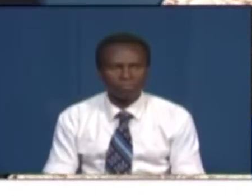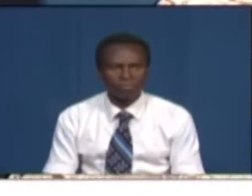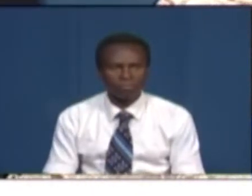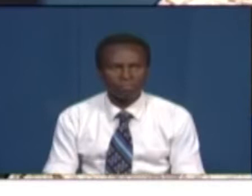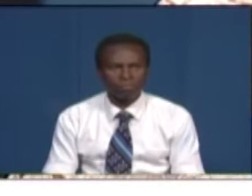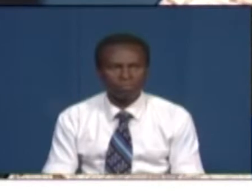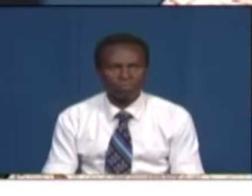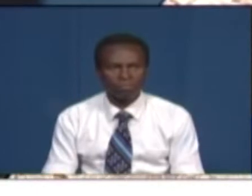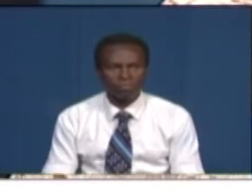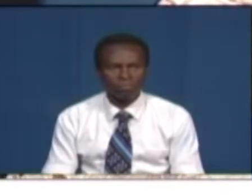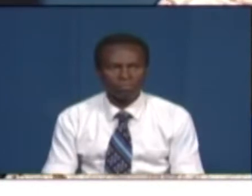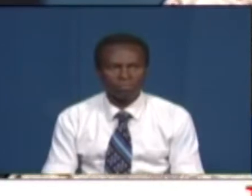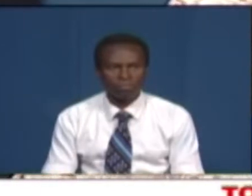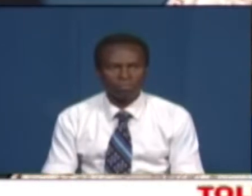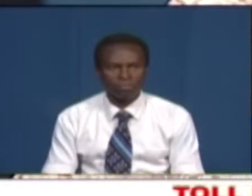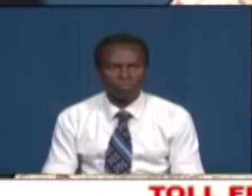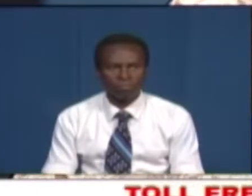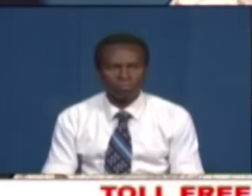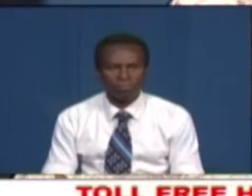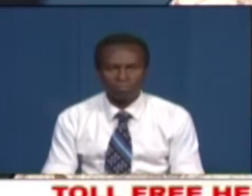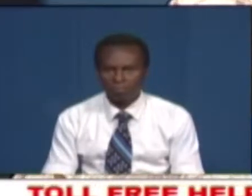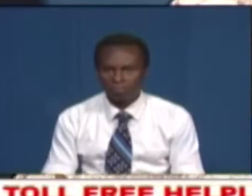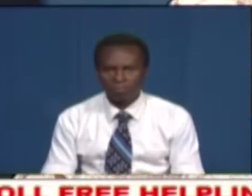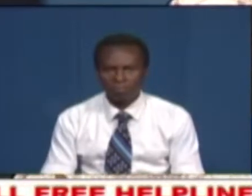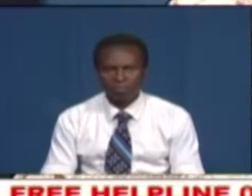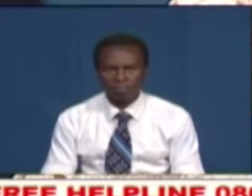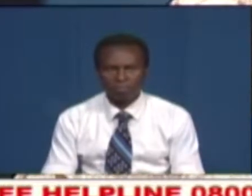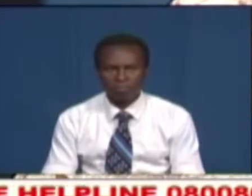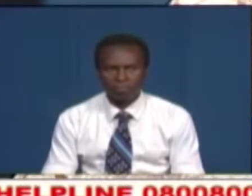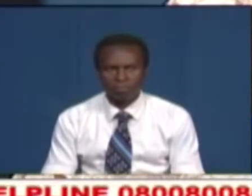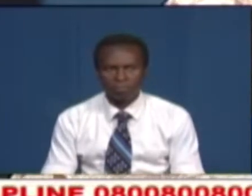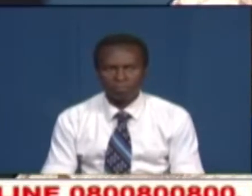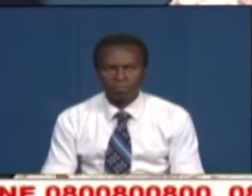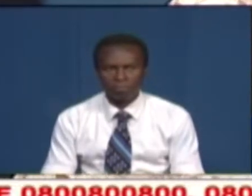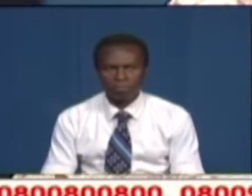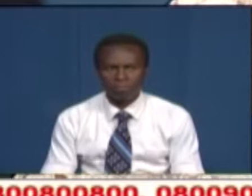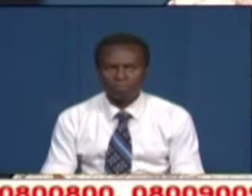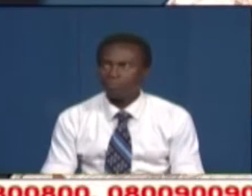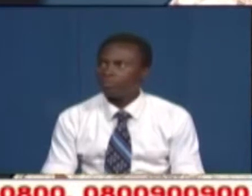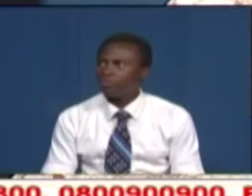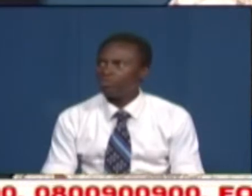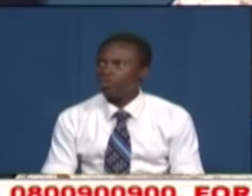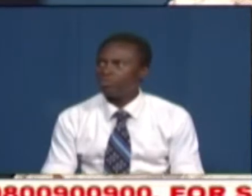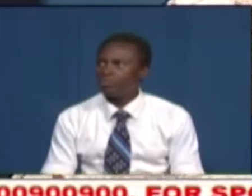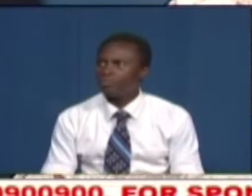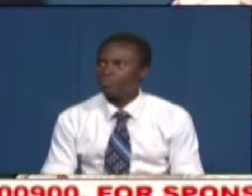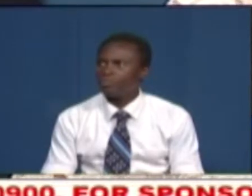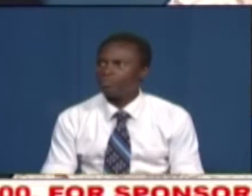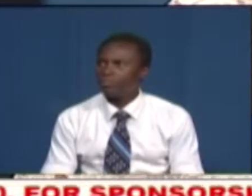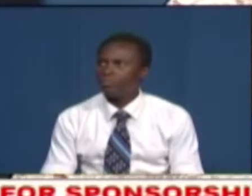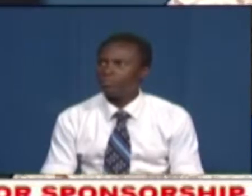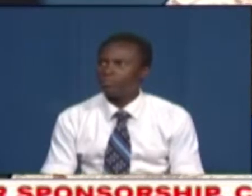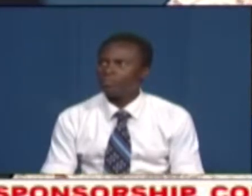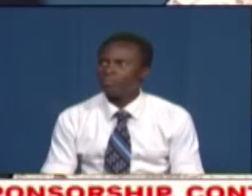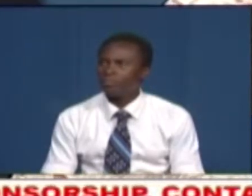really inculcate it into our cooking habits, you know. So in part of our menus, we put that one as one of the,